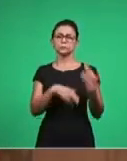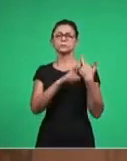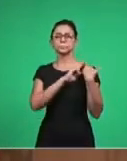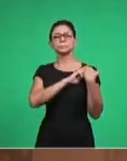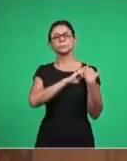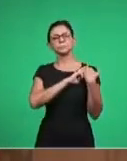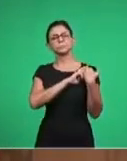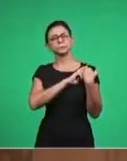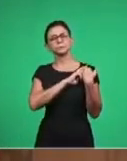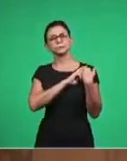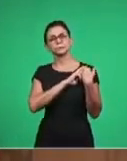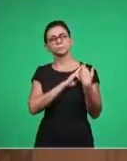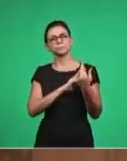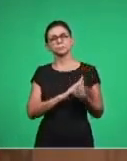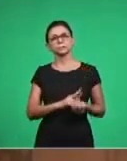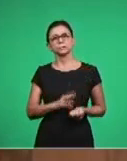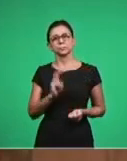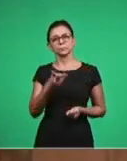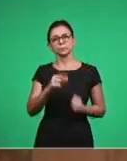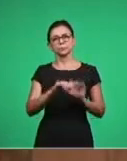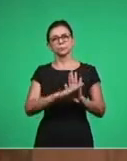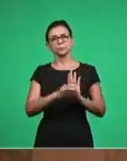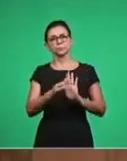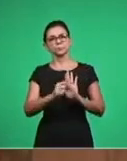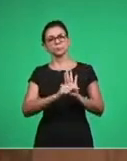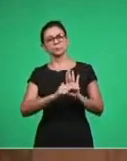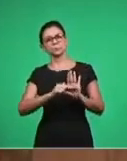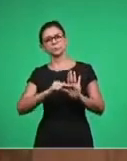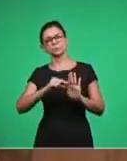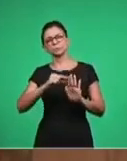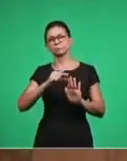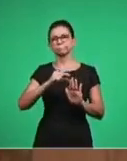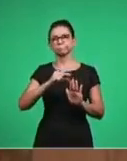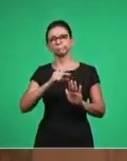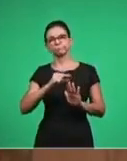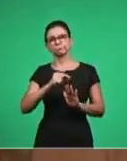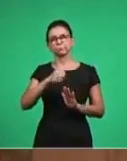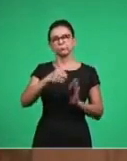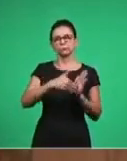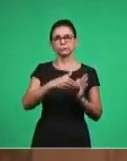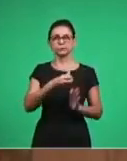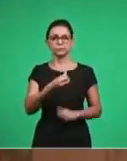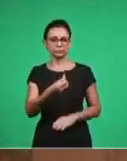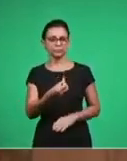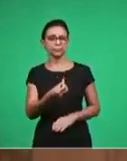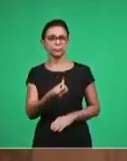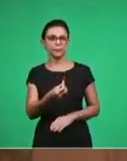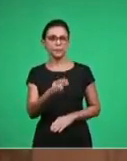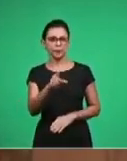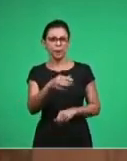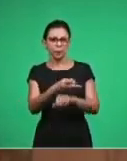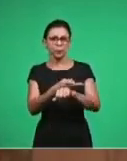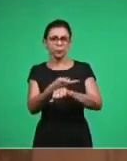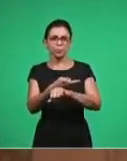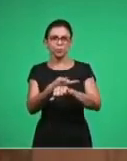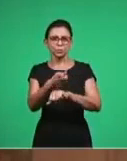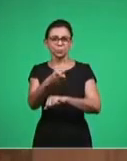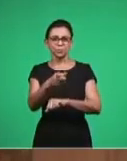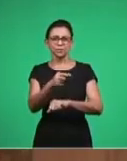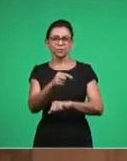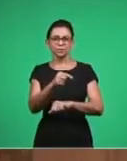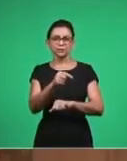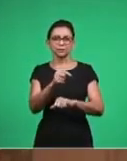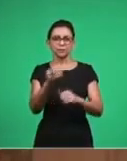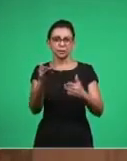a responsible ministry. The first was fear of the Lord.